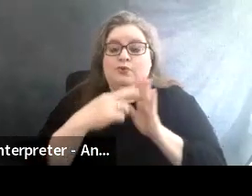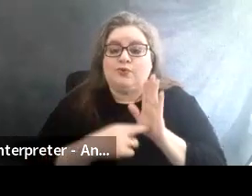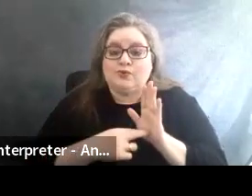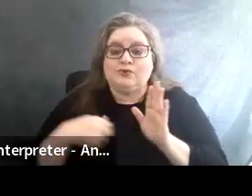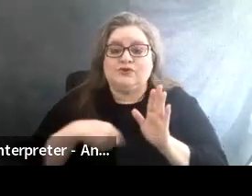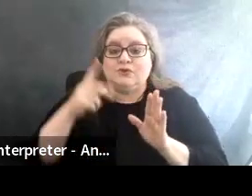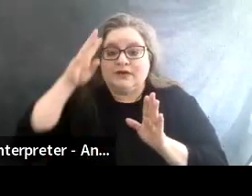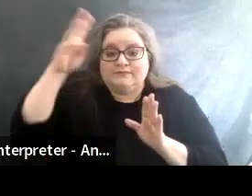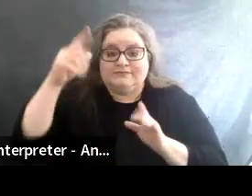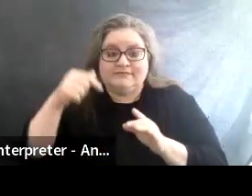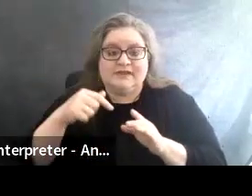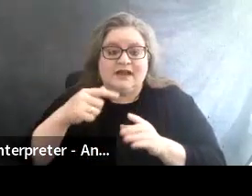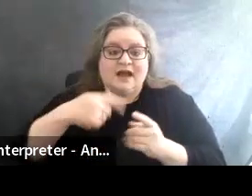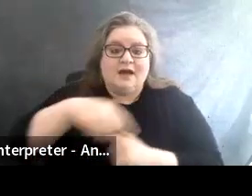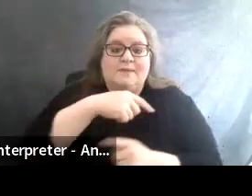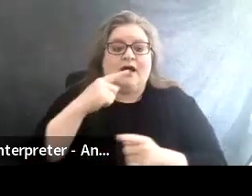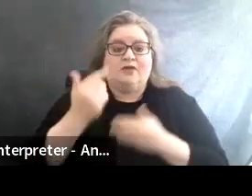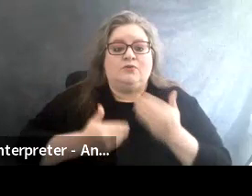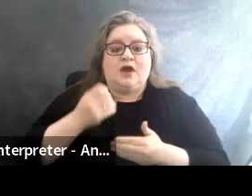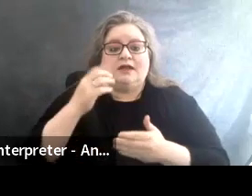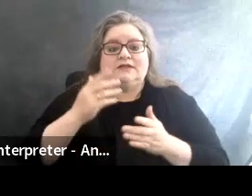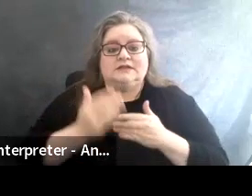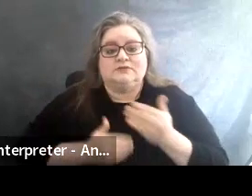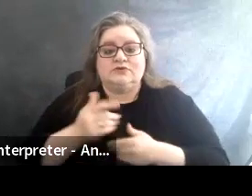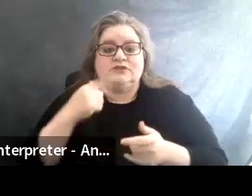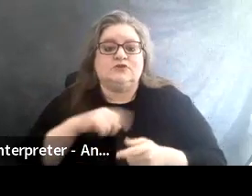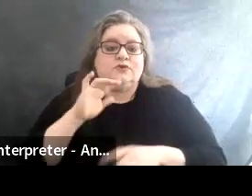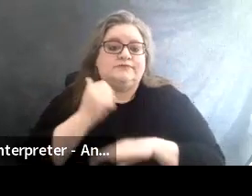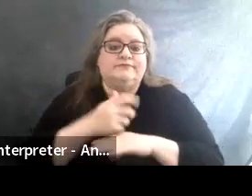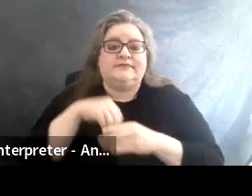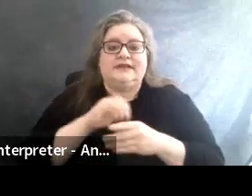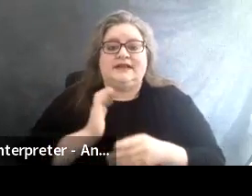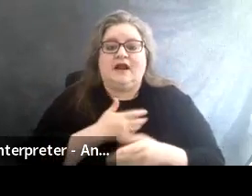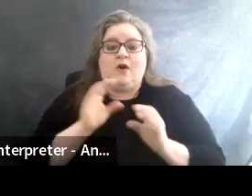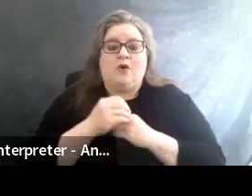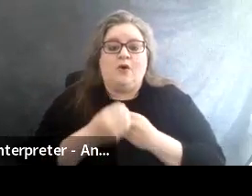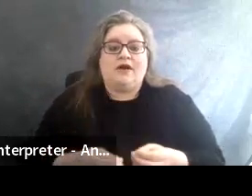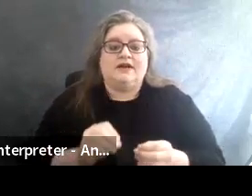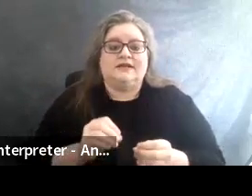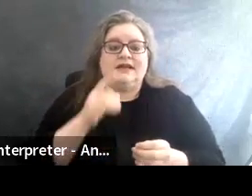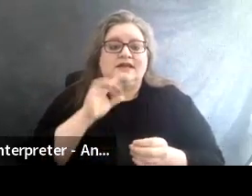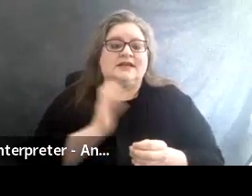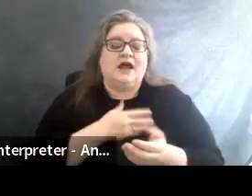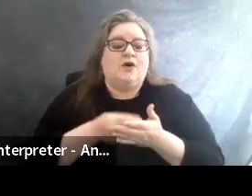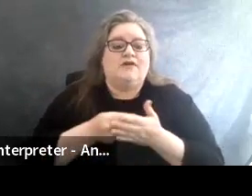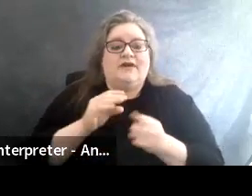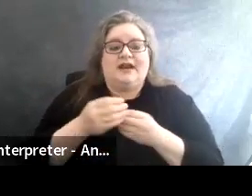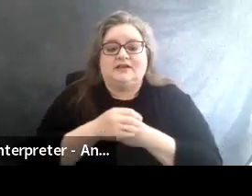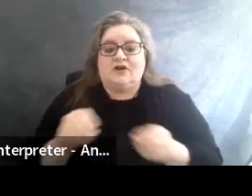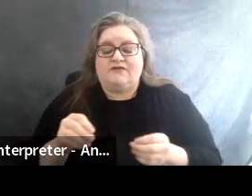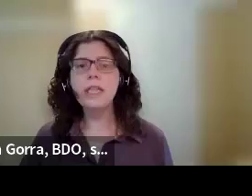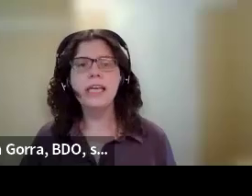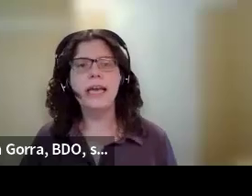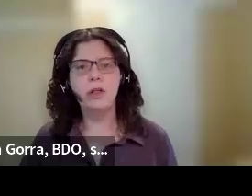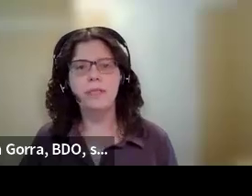might have around the processes and procedures that we have in our organization, in our finance office,